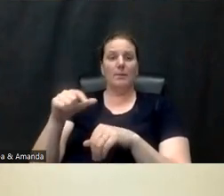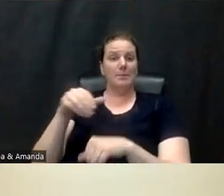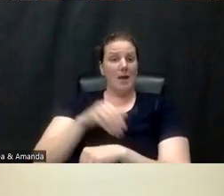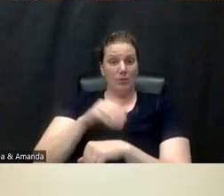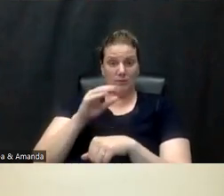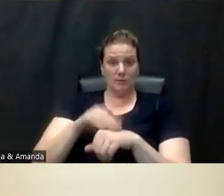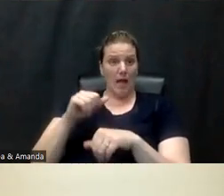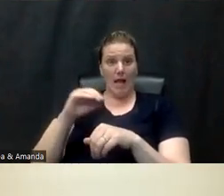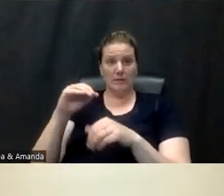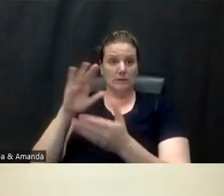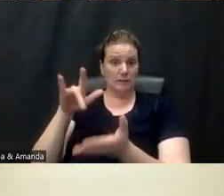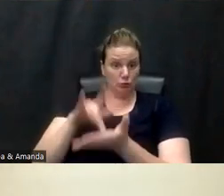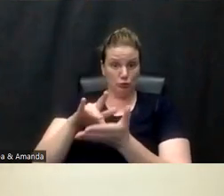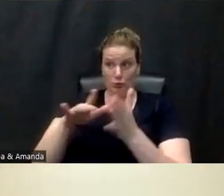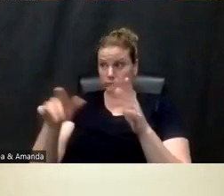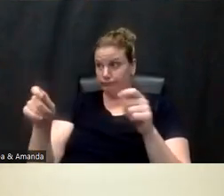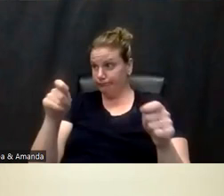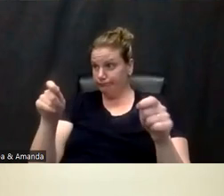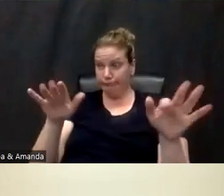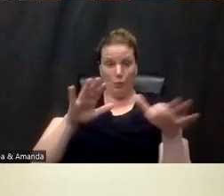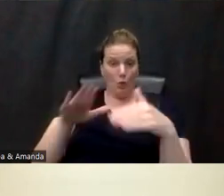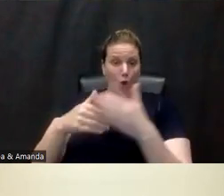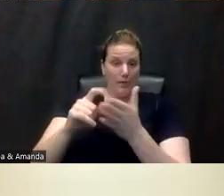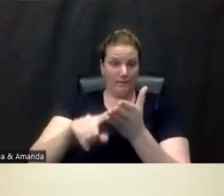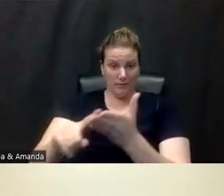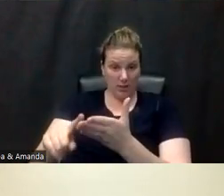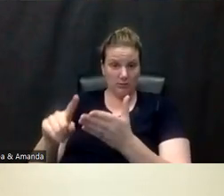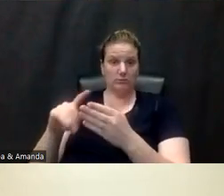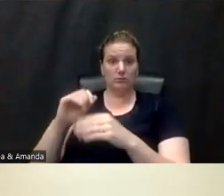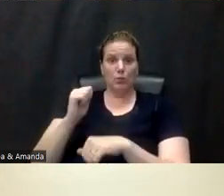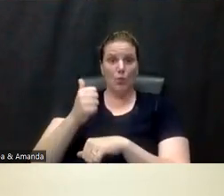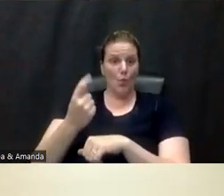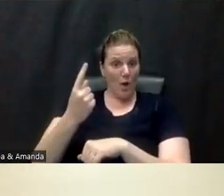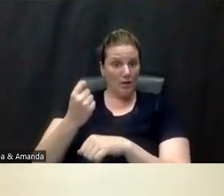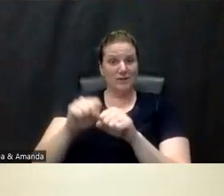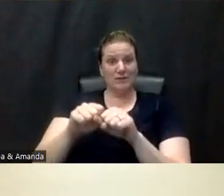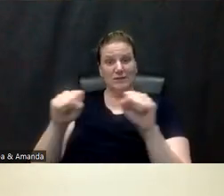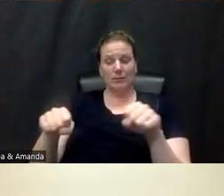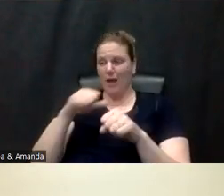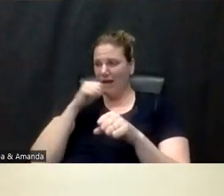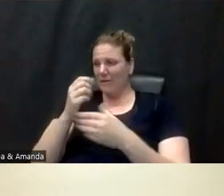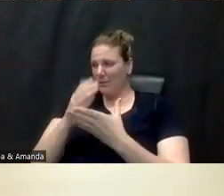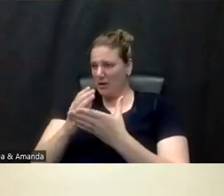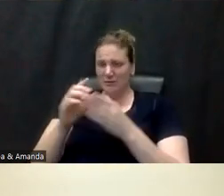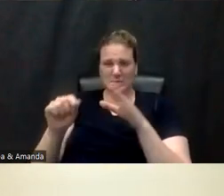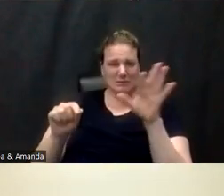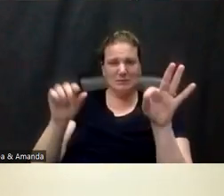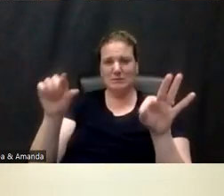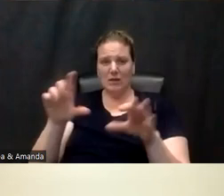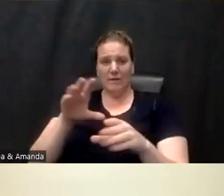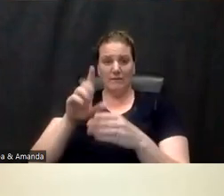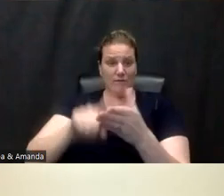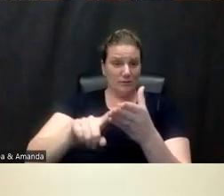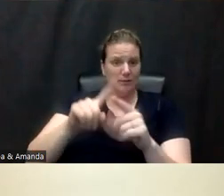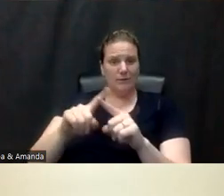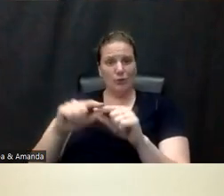and the centralizing of all of these investigations into one system instead of having these little bits and pieces that get investigated by different